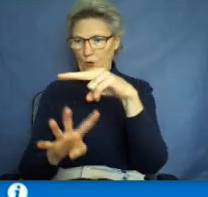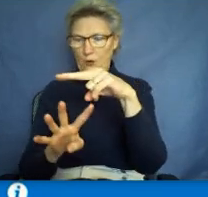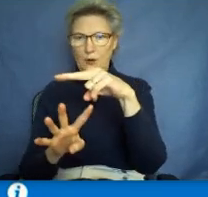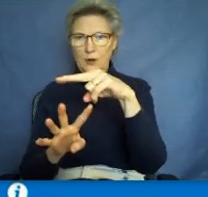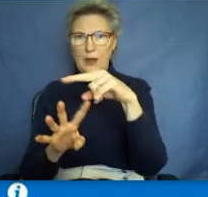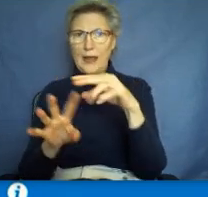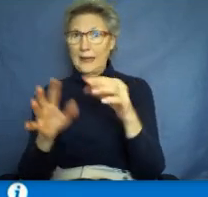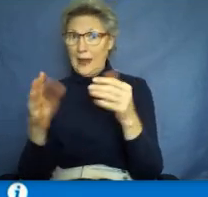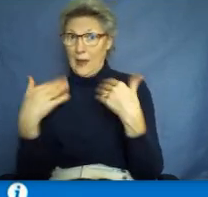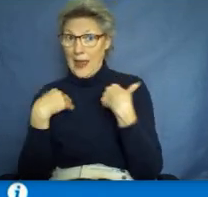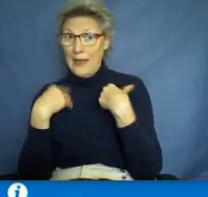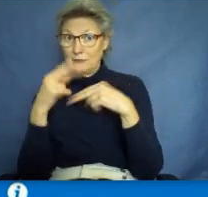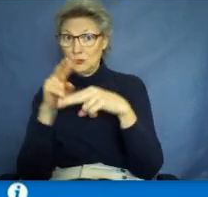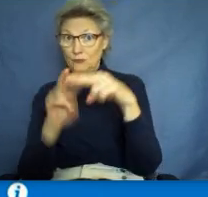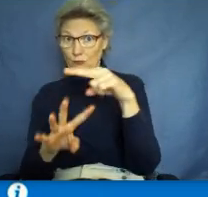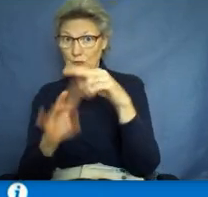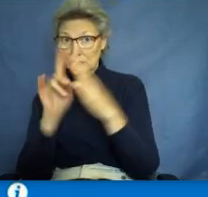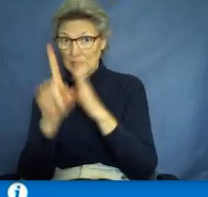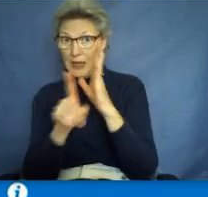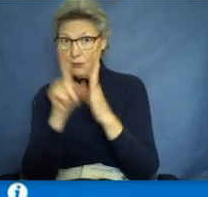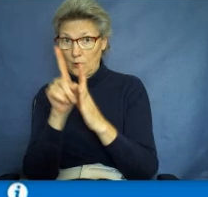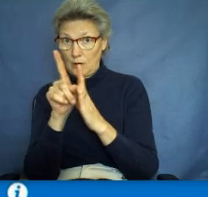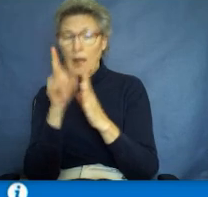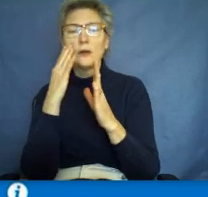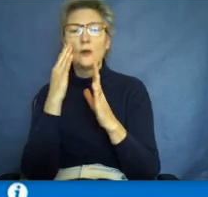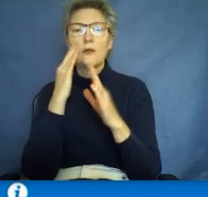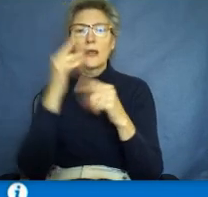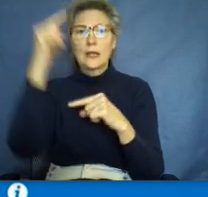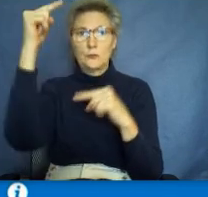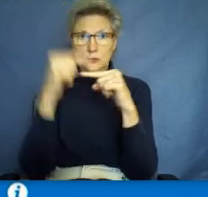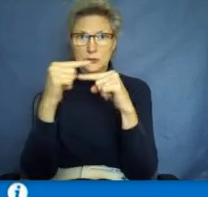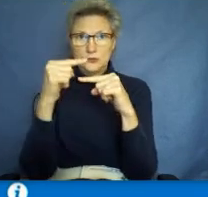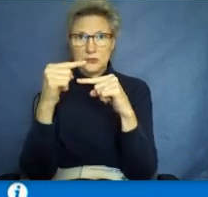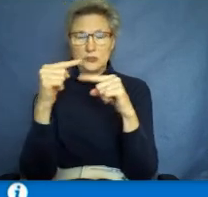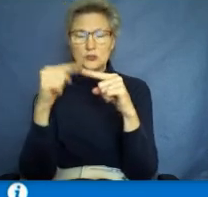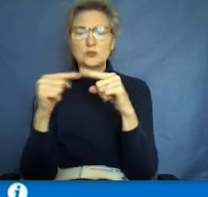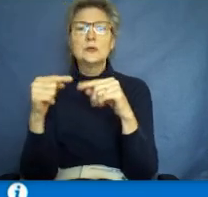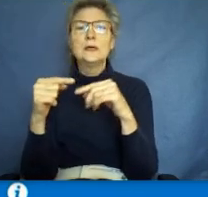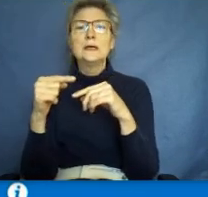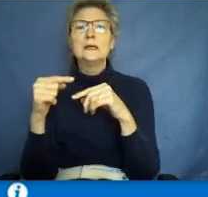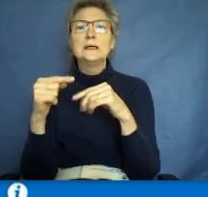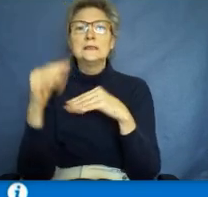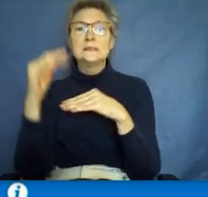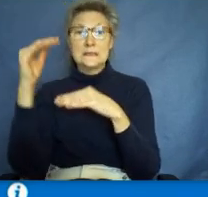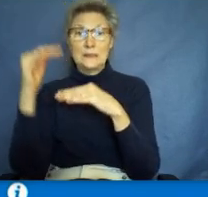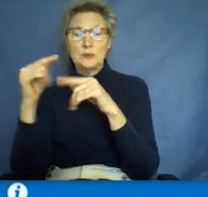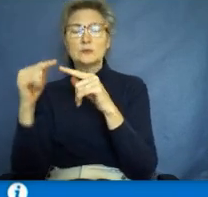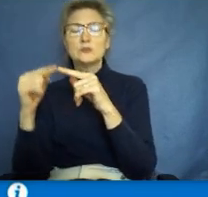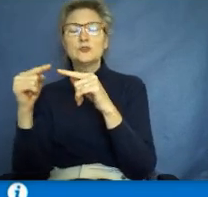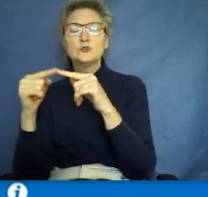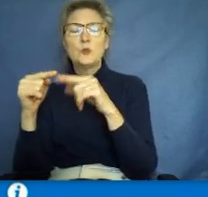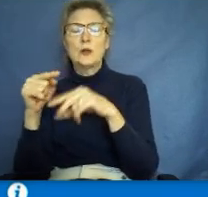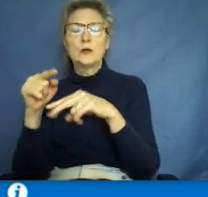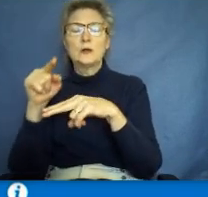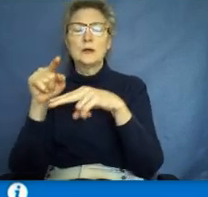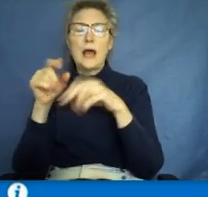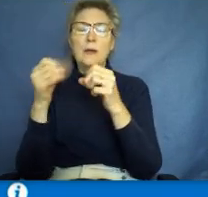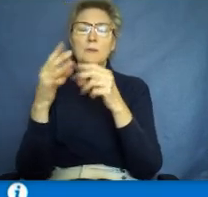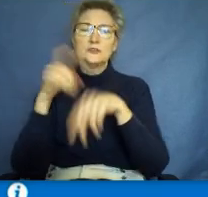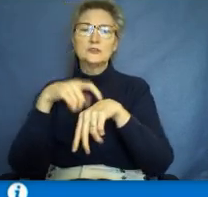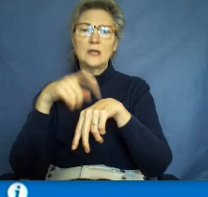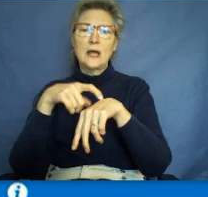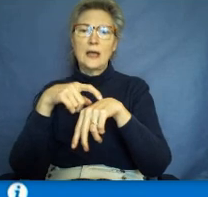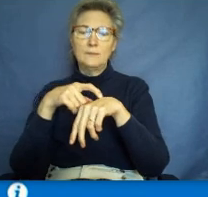was spent. So I'm going to divide both by 2 because I know I can divide these both by 2, and I'm going to get my final answer